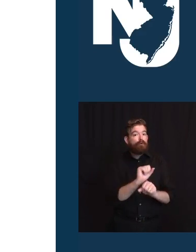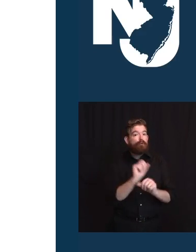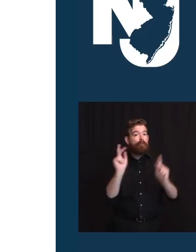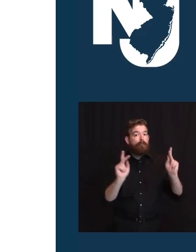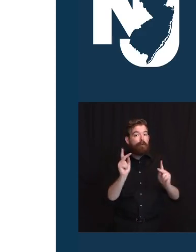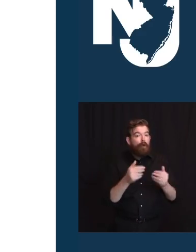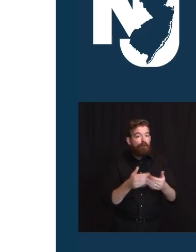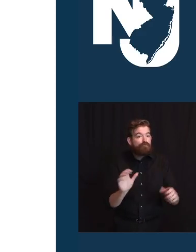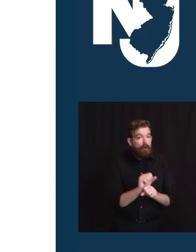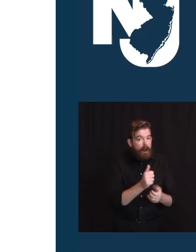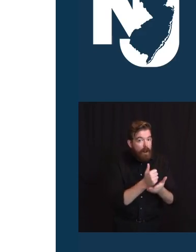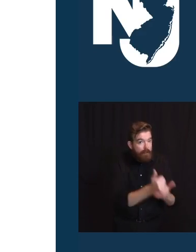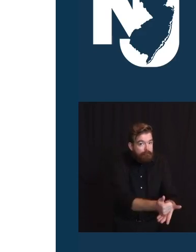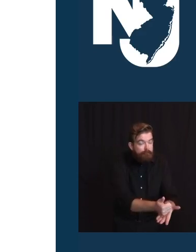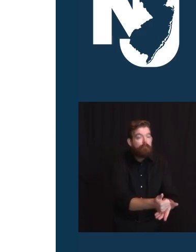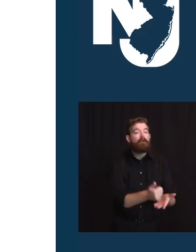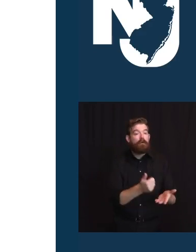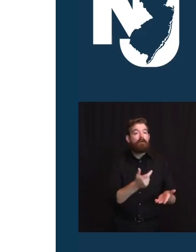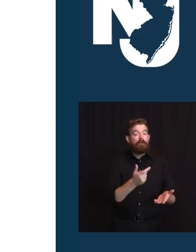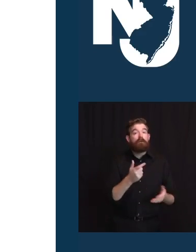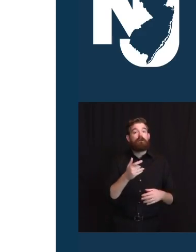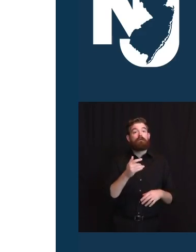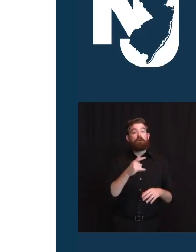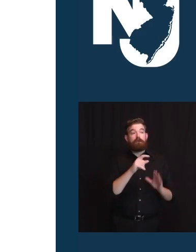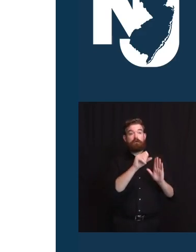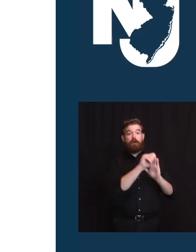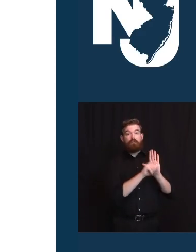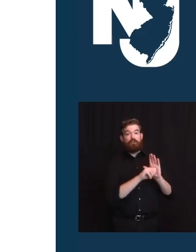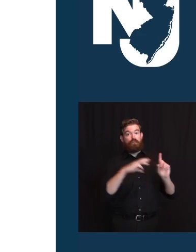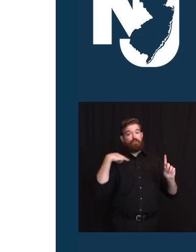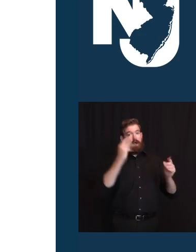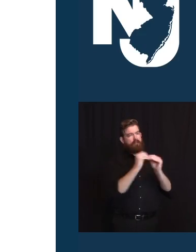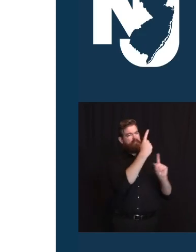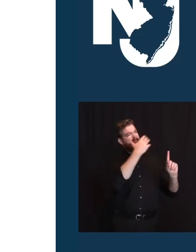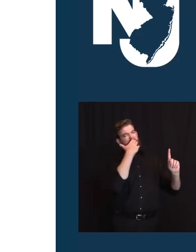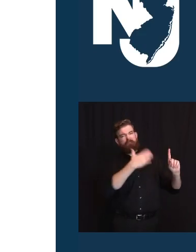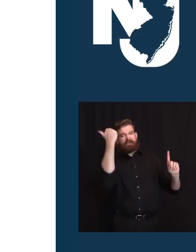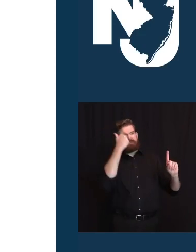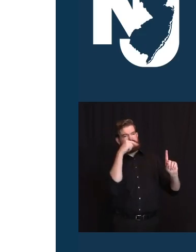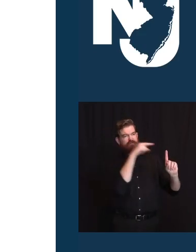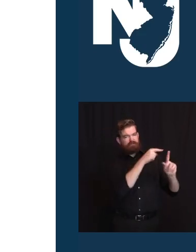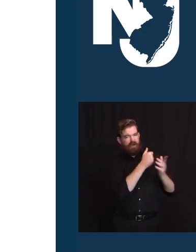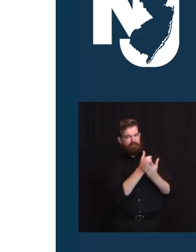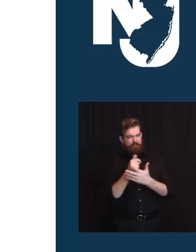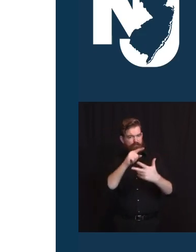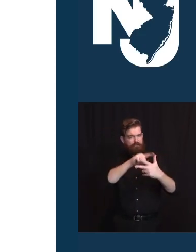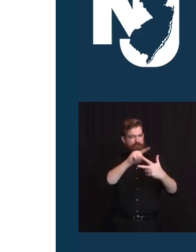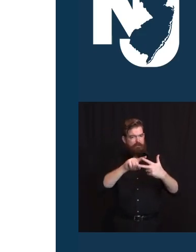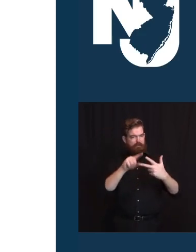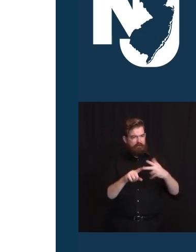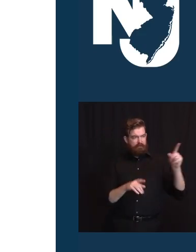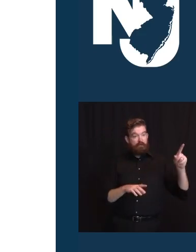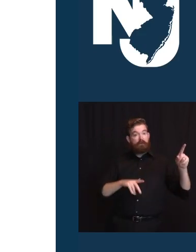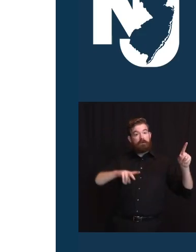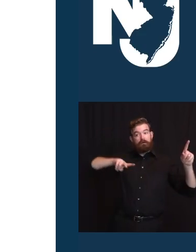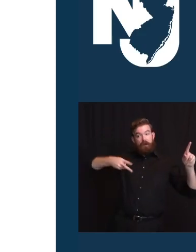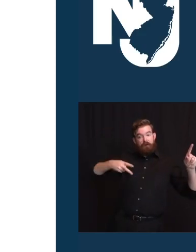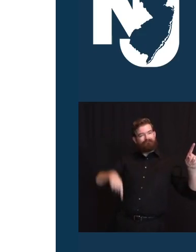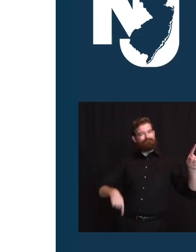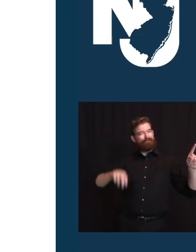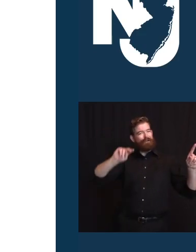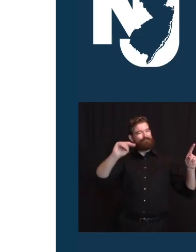have protected tenants from the threat of eviction and worked with our utilities to prevent service disruptions and shutoffs. We